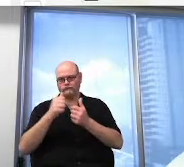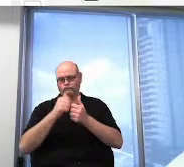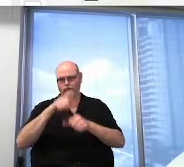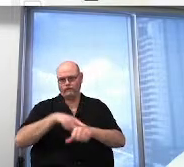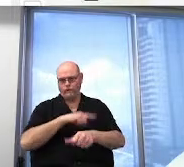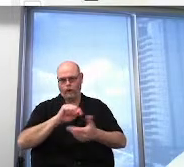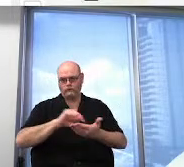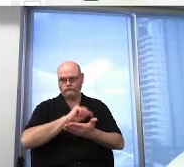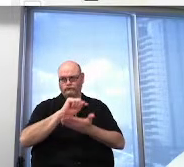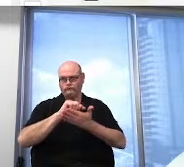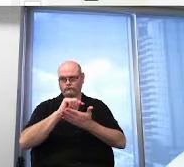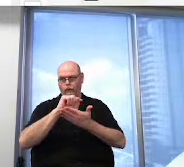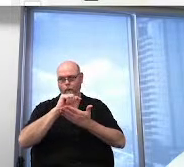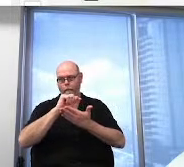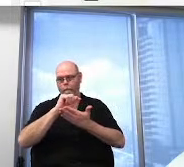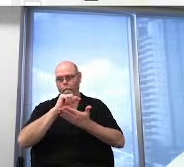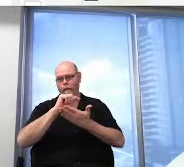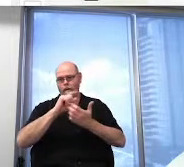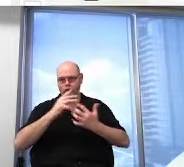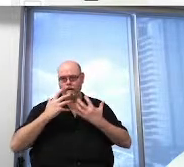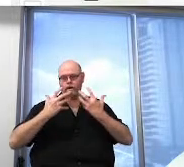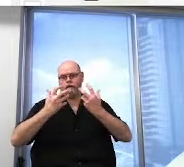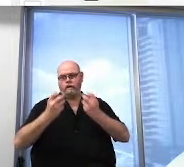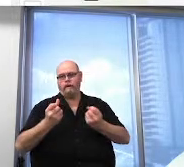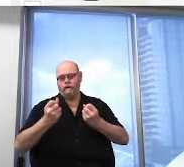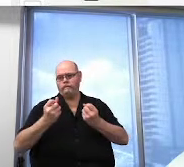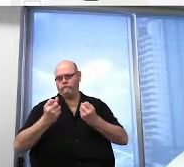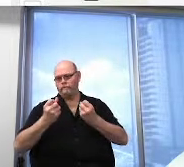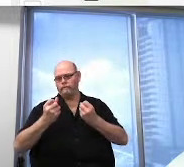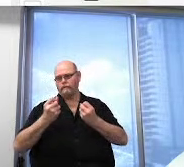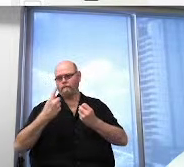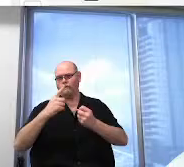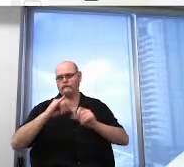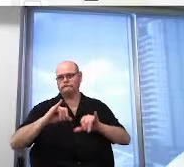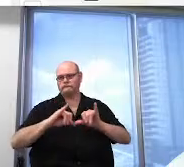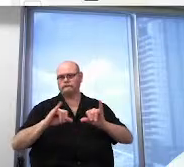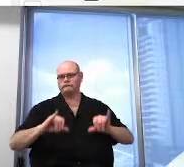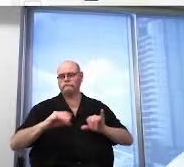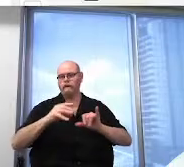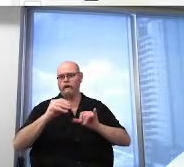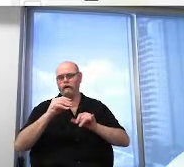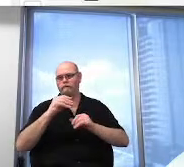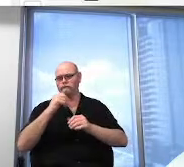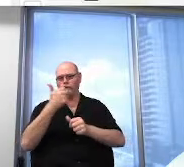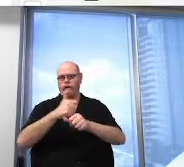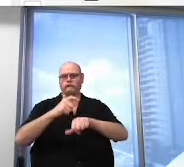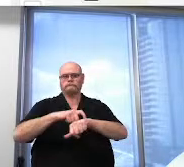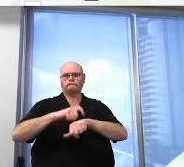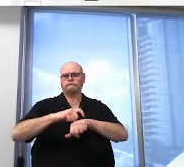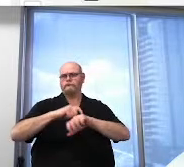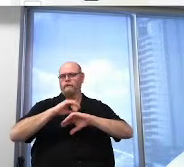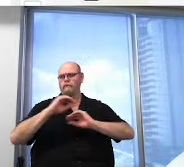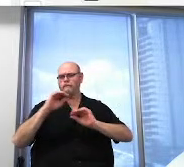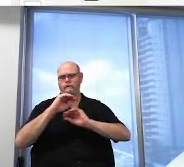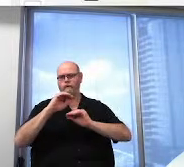in a long-term bringing back to health a system, and that at any point in time, there might not be a precise